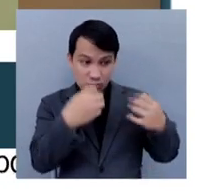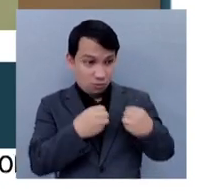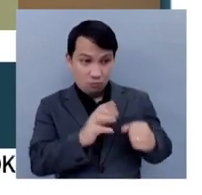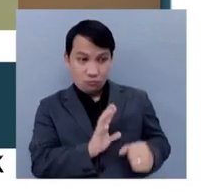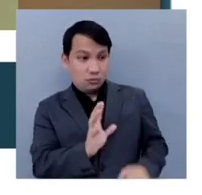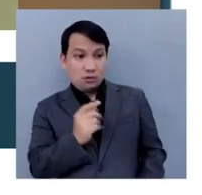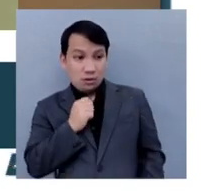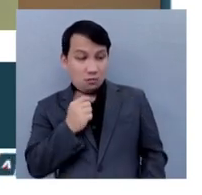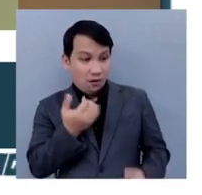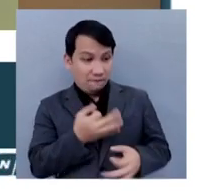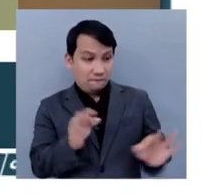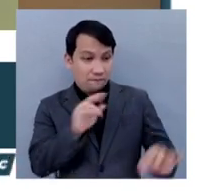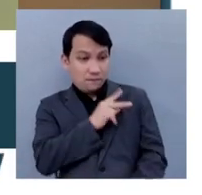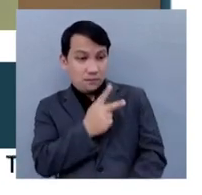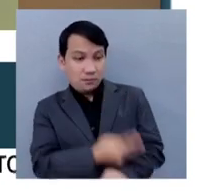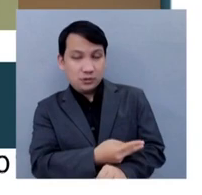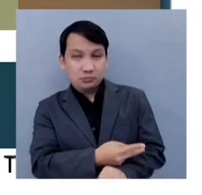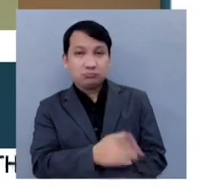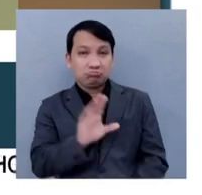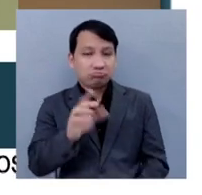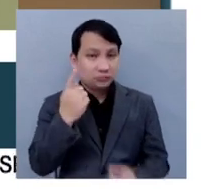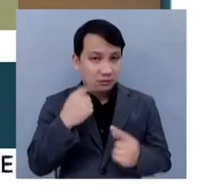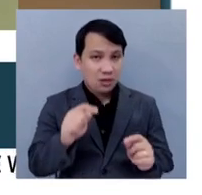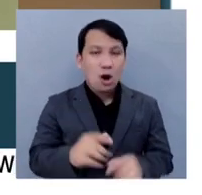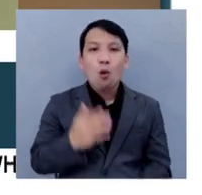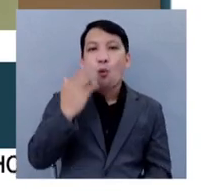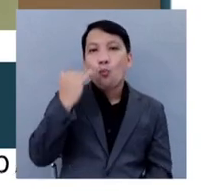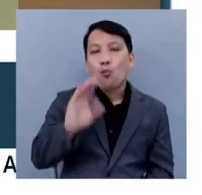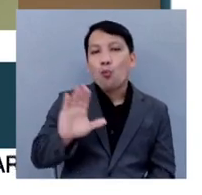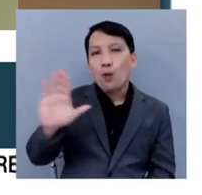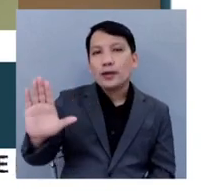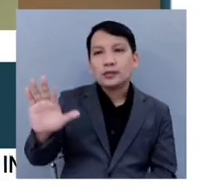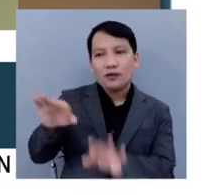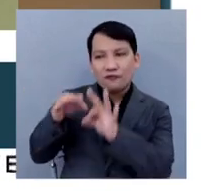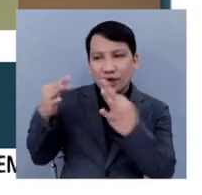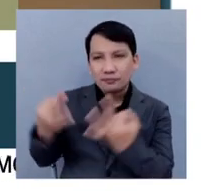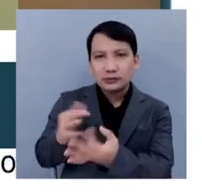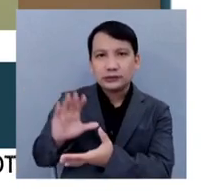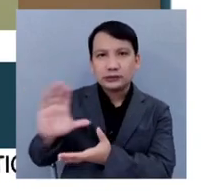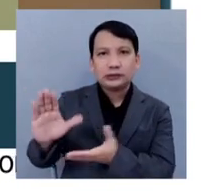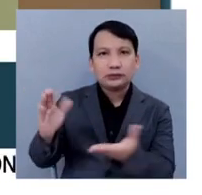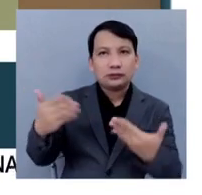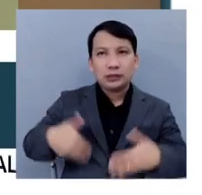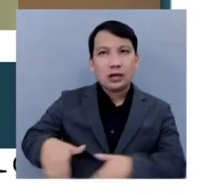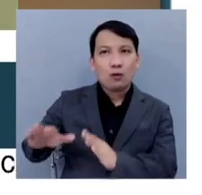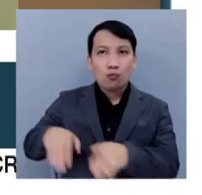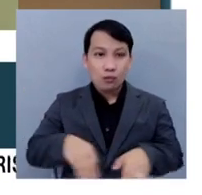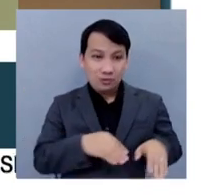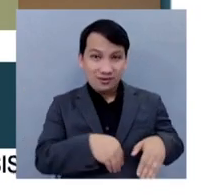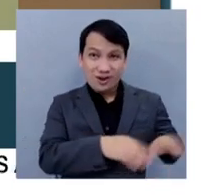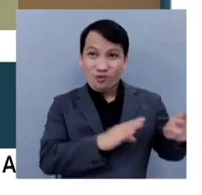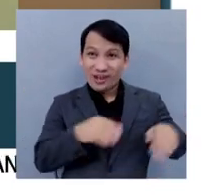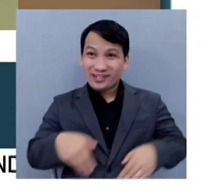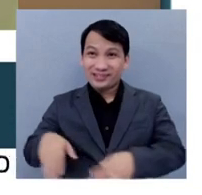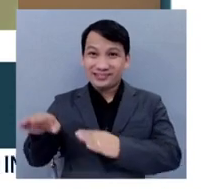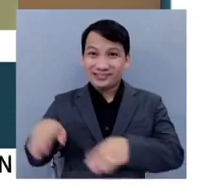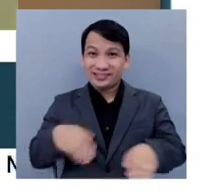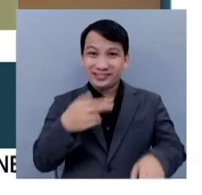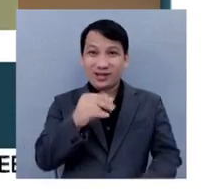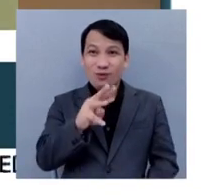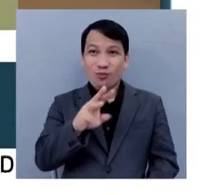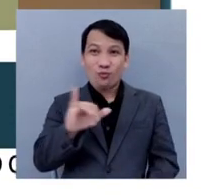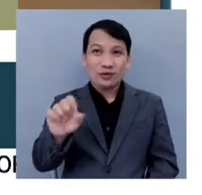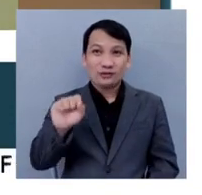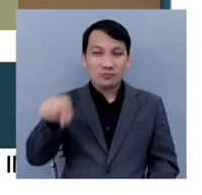two cases in New York, but also the judgment against his family in Hawaii that can be enforced by